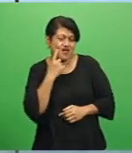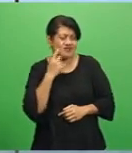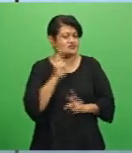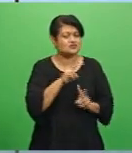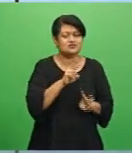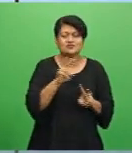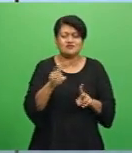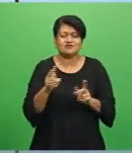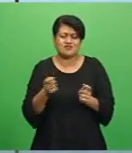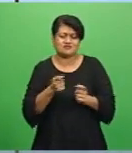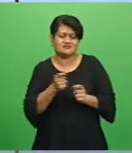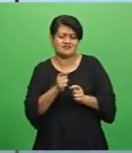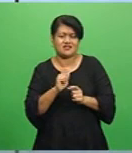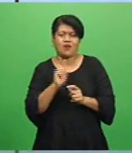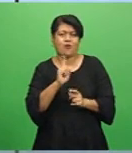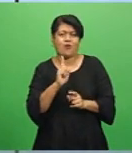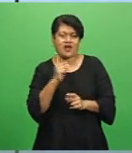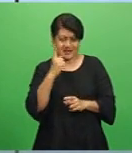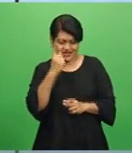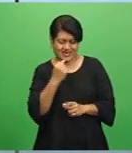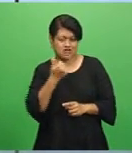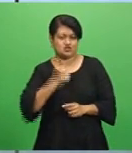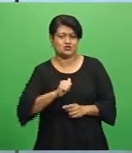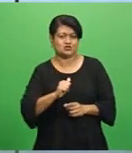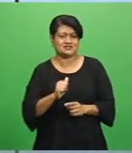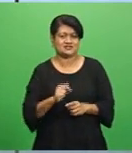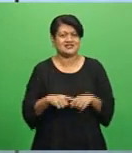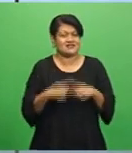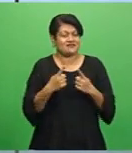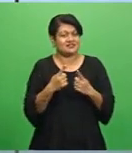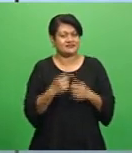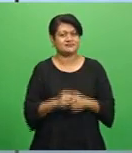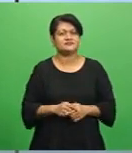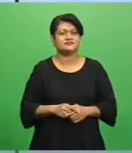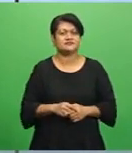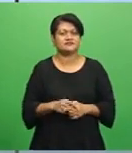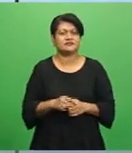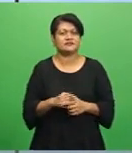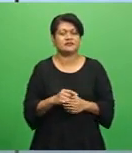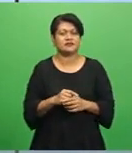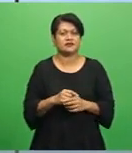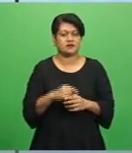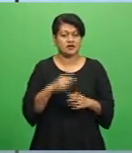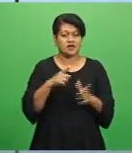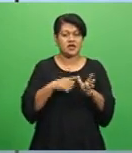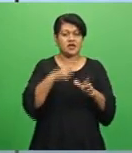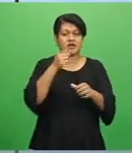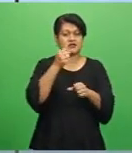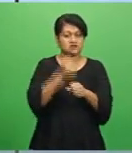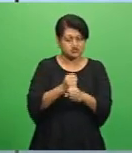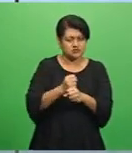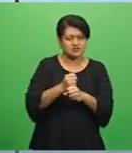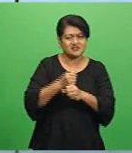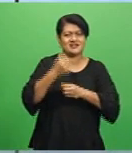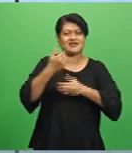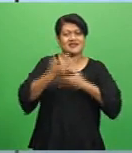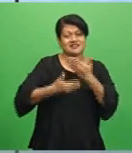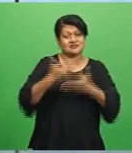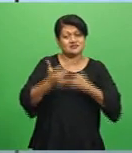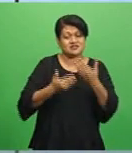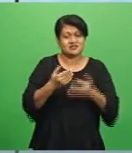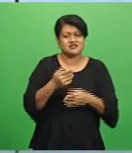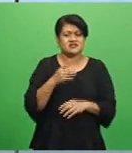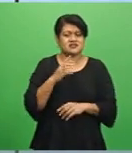not affected once the ban is enforced. Apinisa Wangairandovu reports Attorney General Ayaz Said Qayyum says the